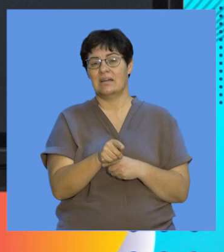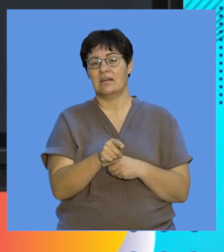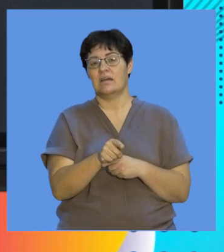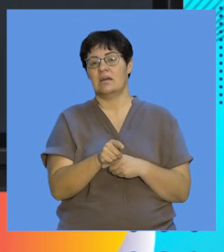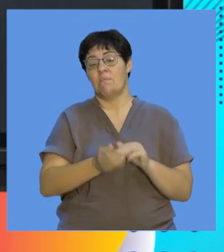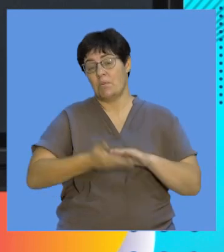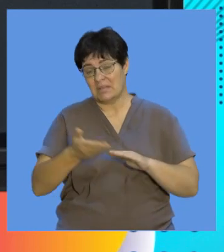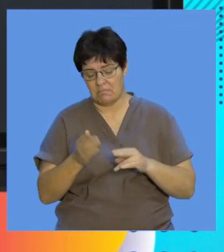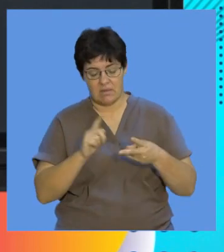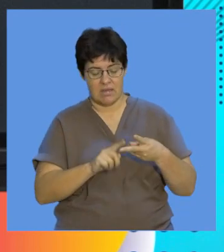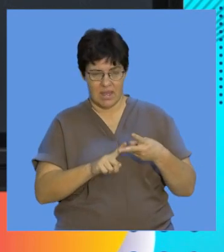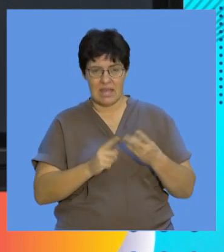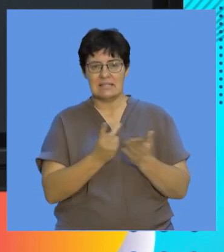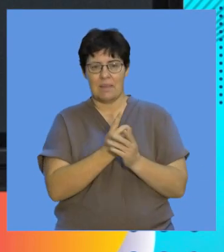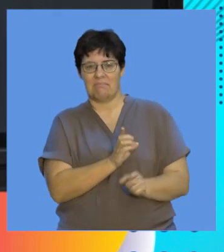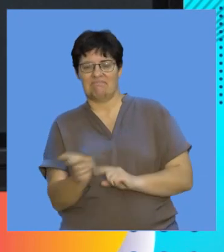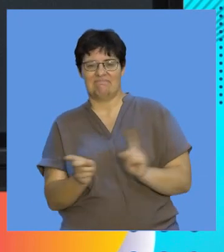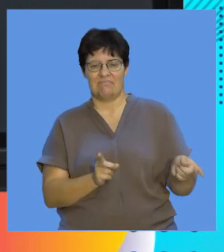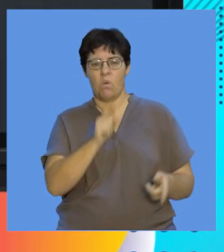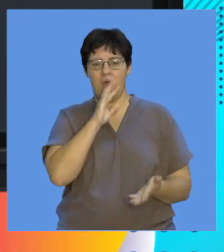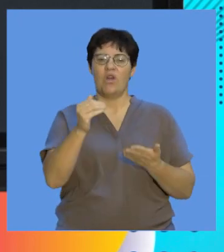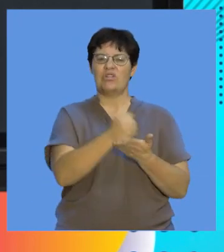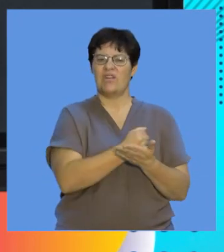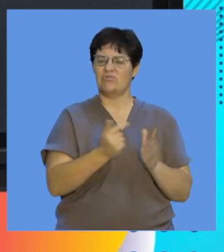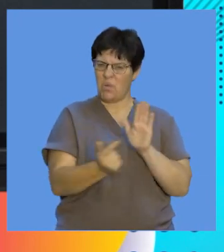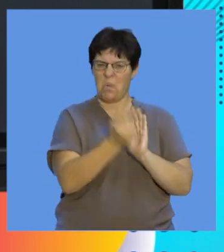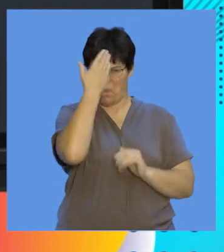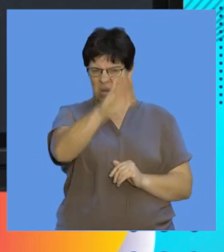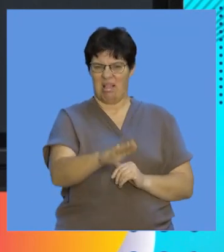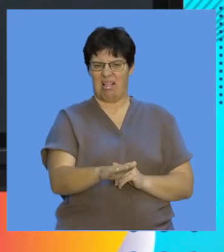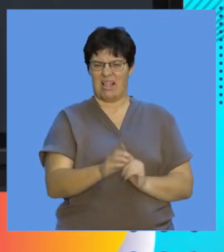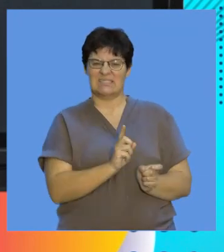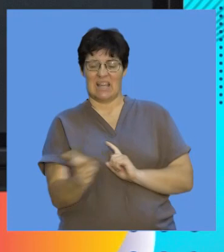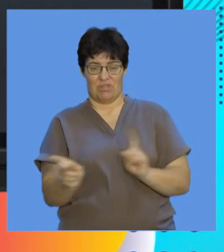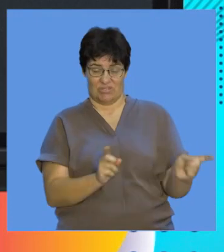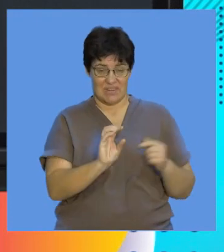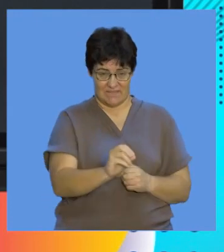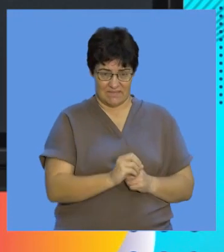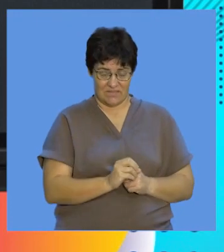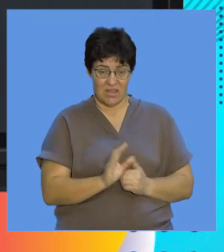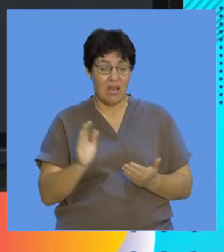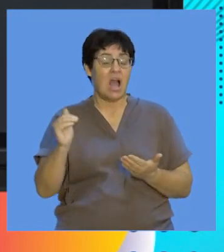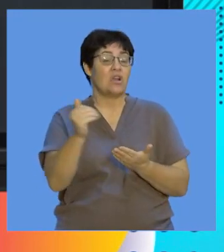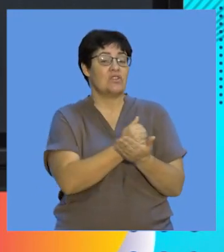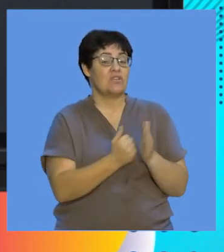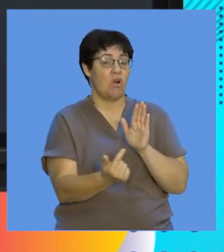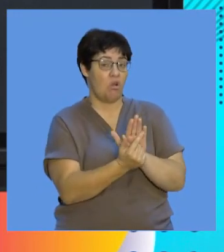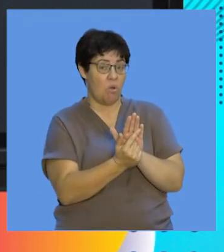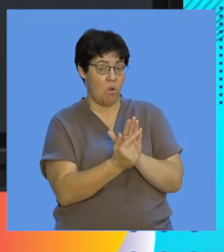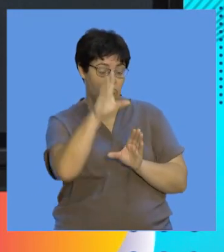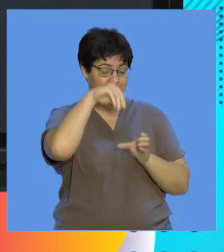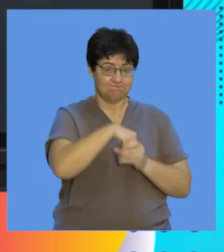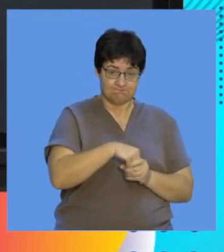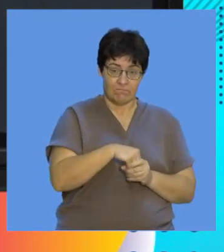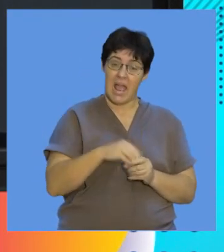that's something new in terms of your conservation laws. You haven't done a conservation law yet that involves a